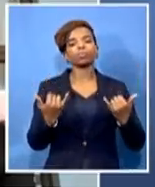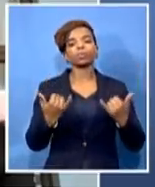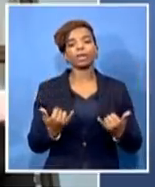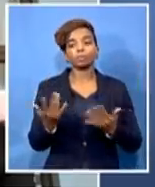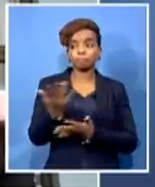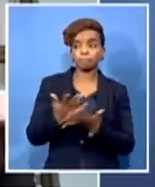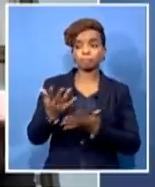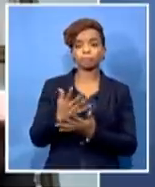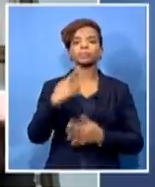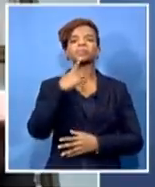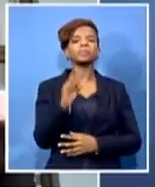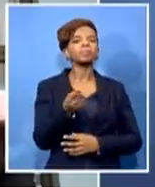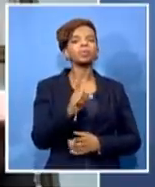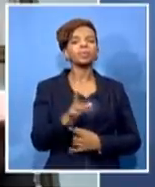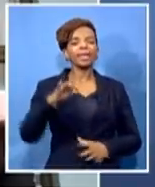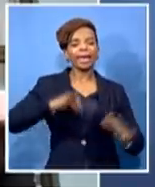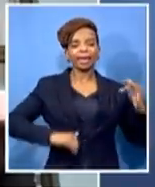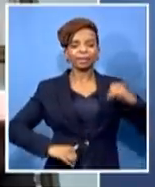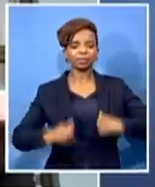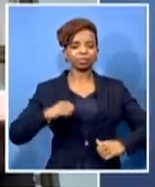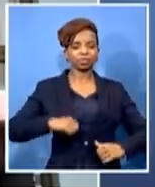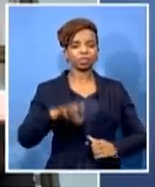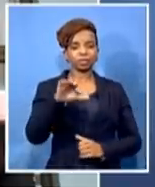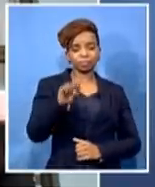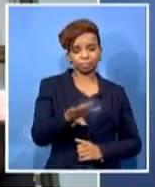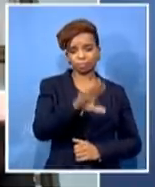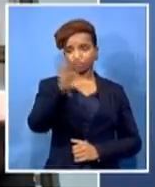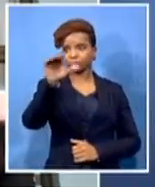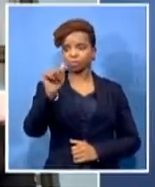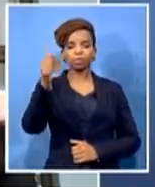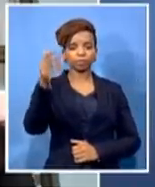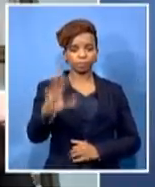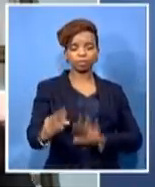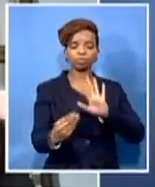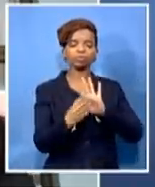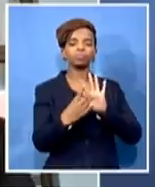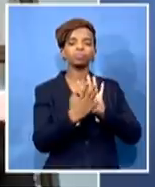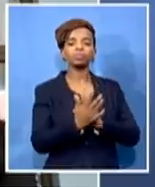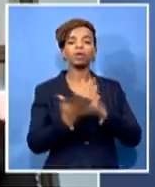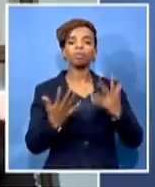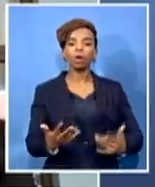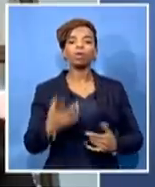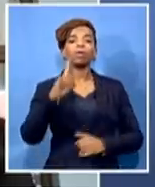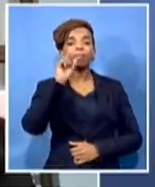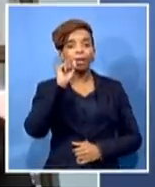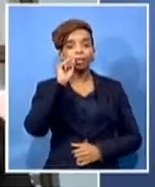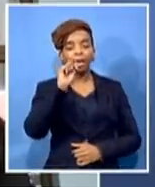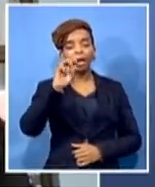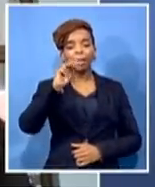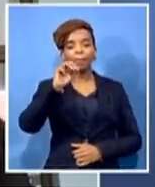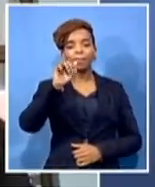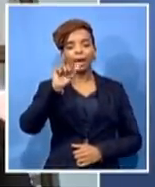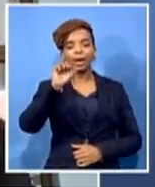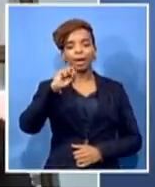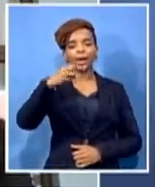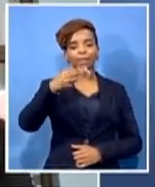launched. Mr. Herman Mashaba making a whole lot of promises to South Africans. Professor Tefu, I